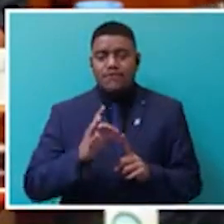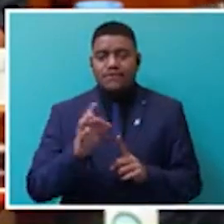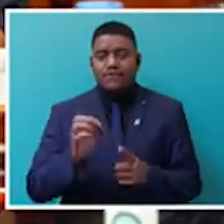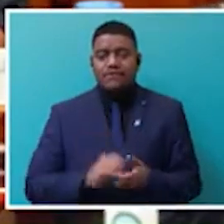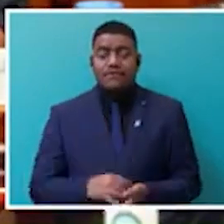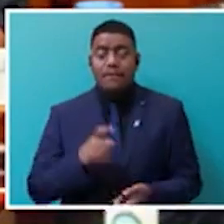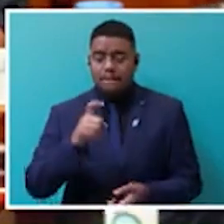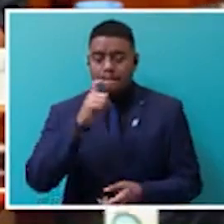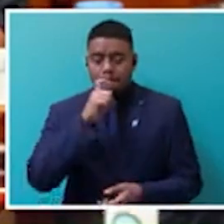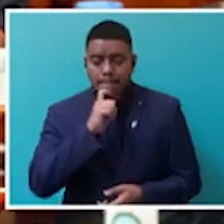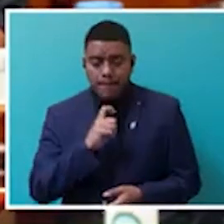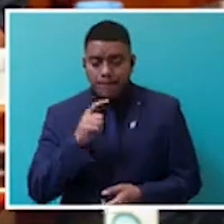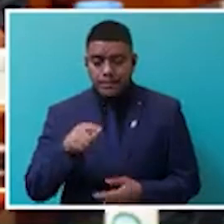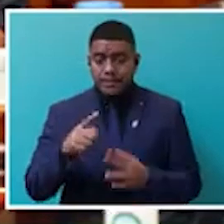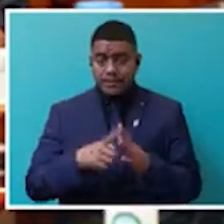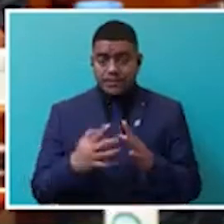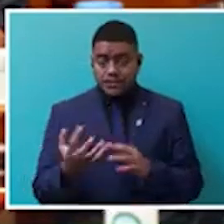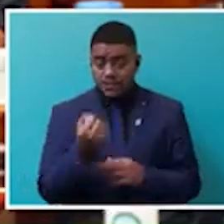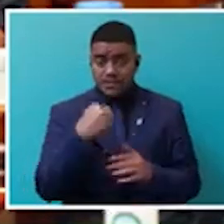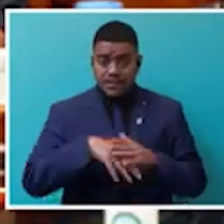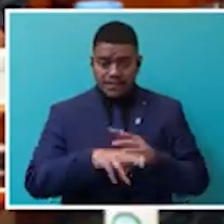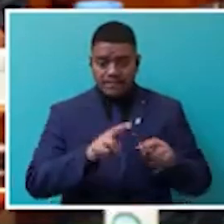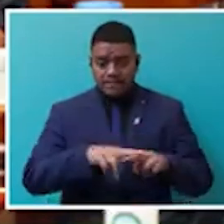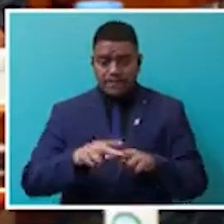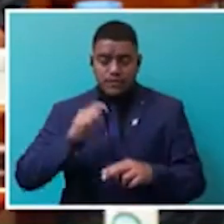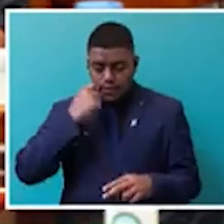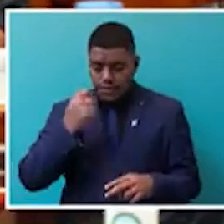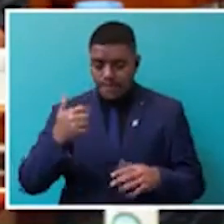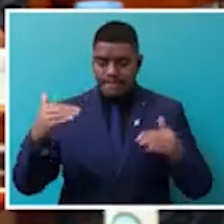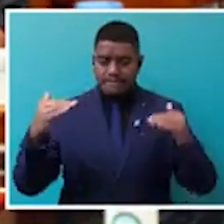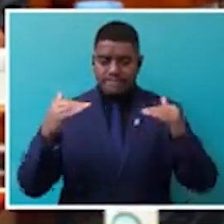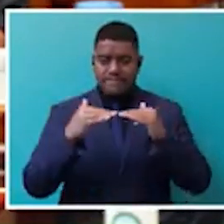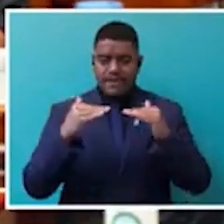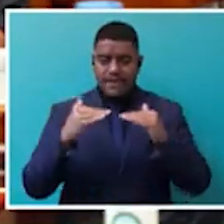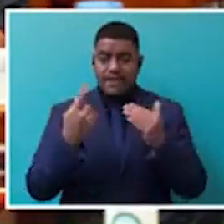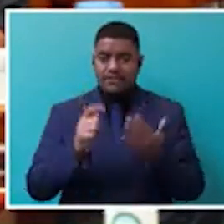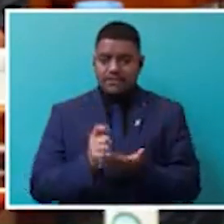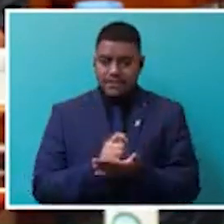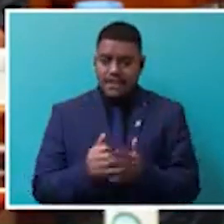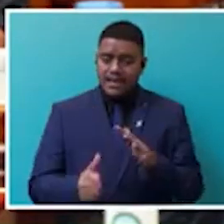that justice in Fiji will be fair, transparent, and accessible to all.